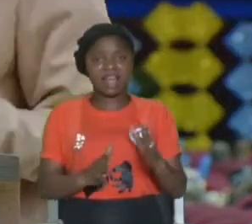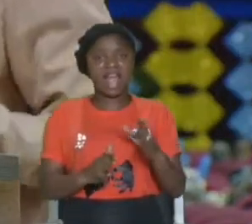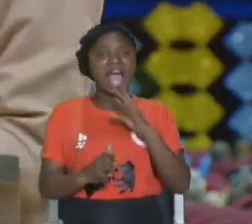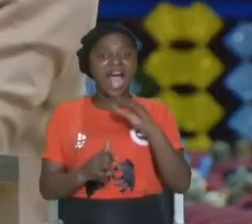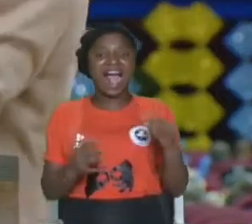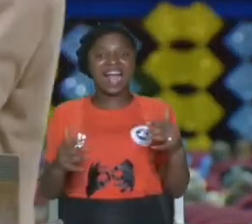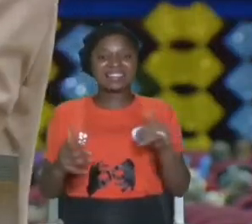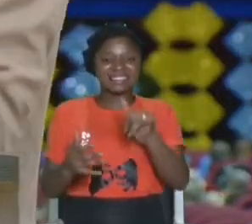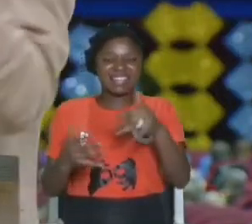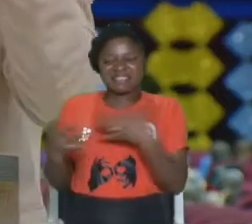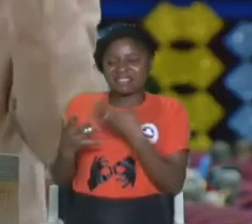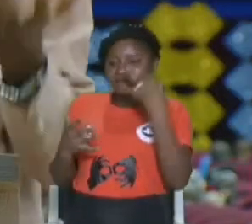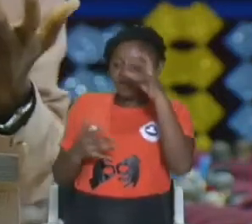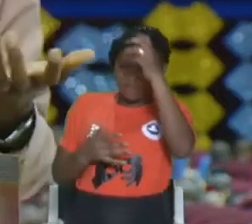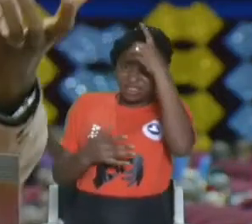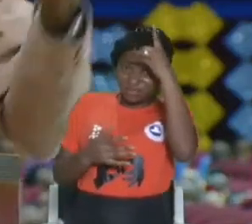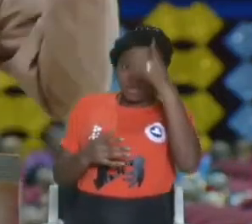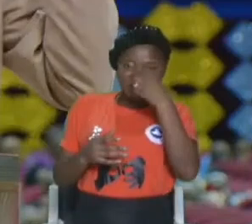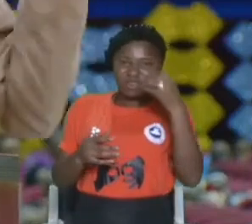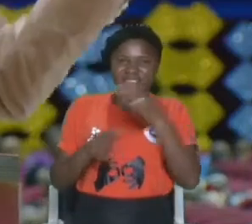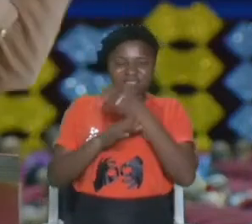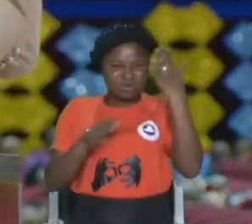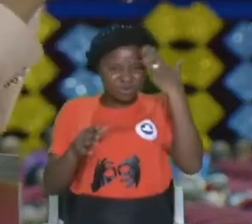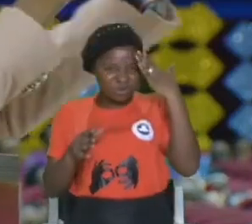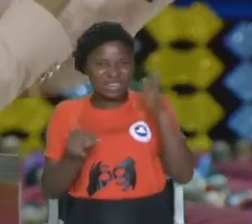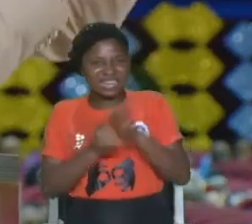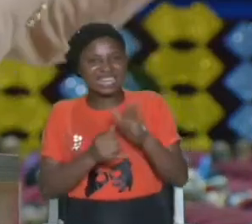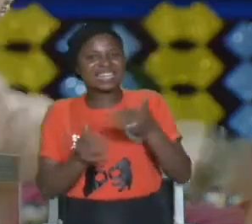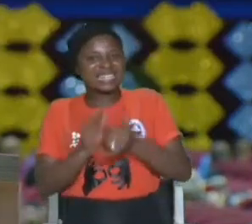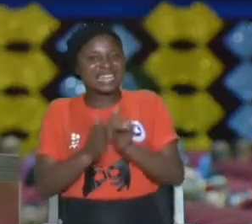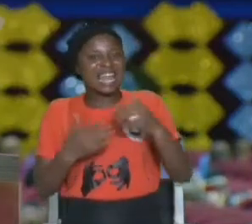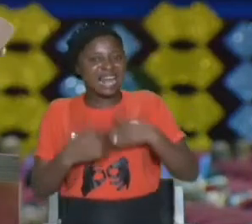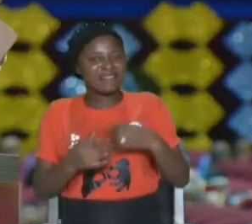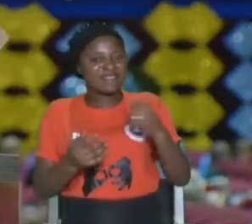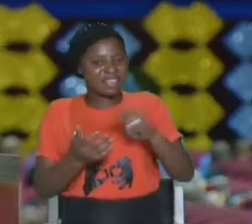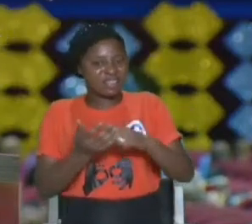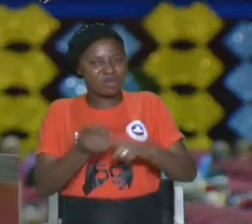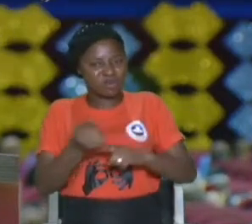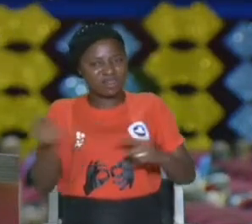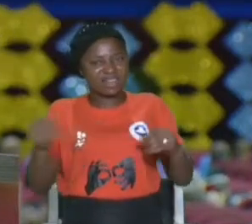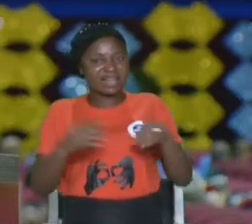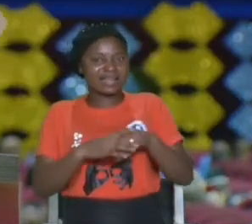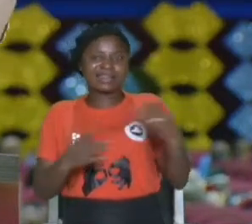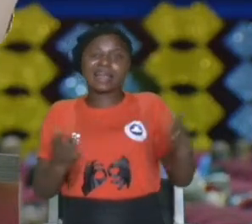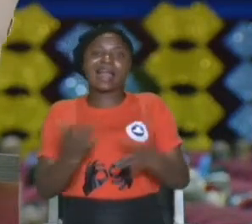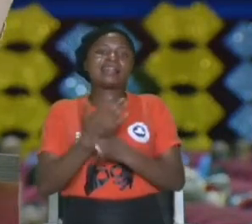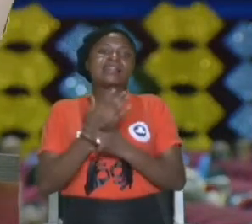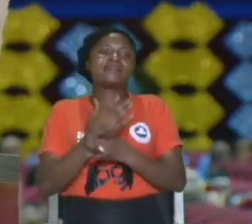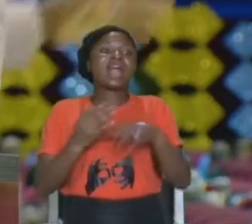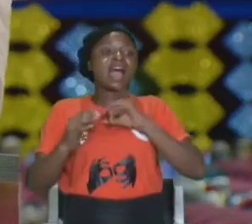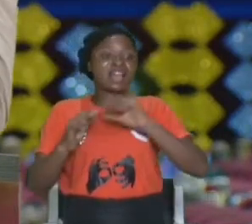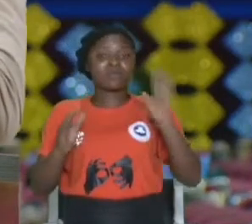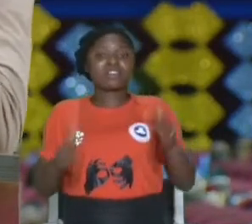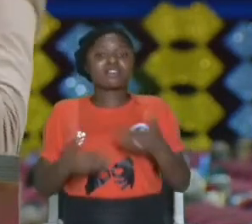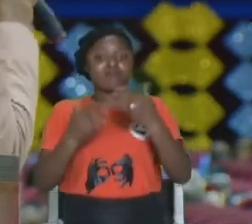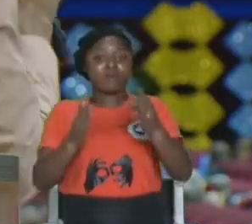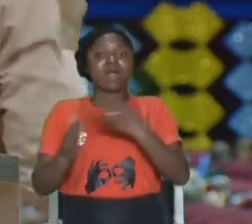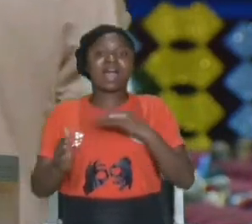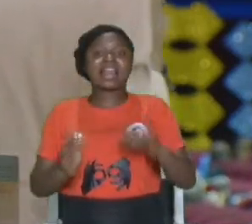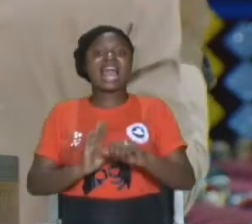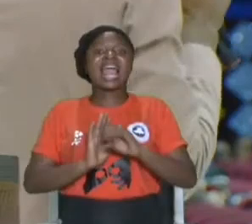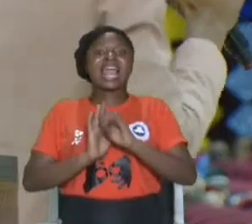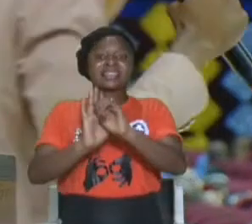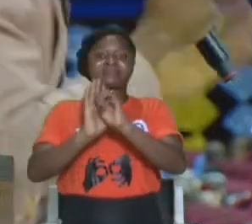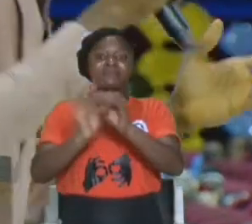demons because they have not realized that they have a rod in their hands. I'll give you an example that the Holy Spirit gave